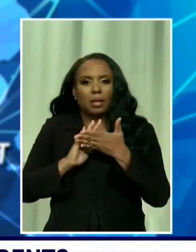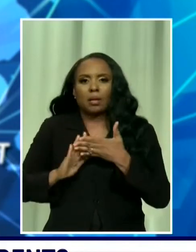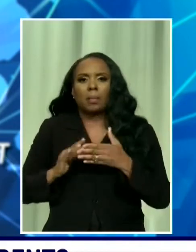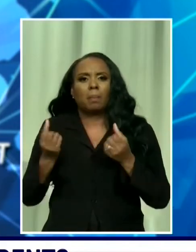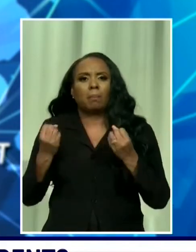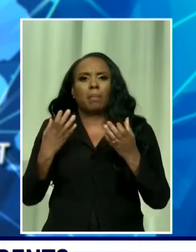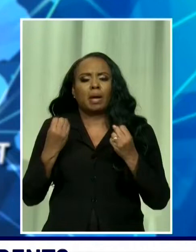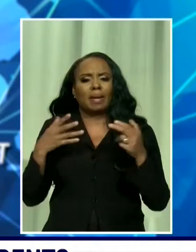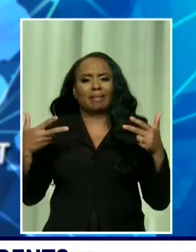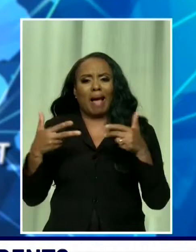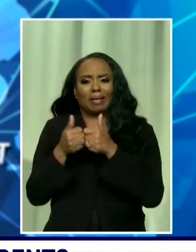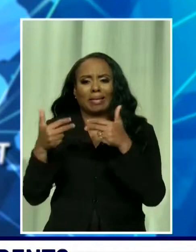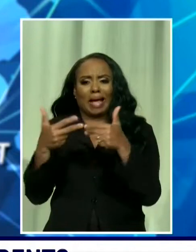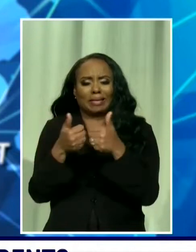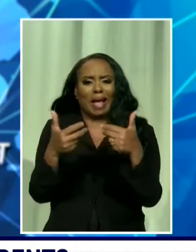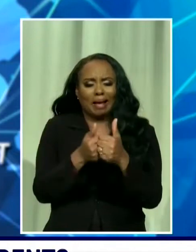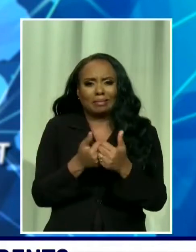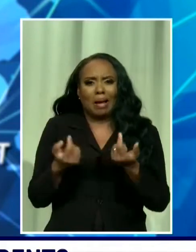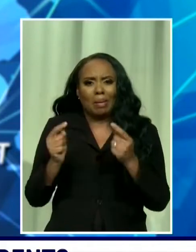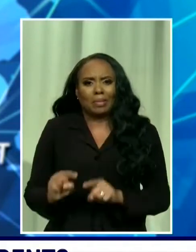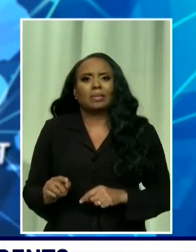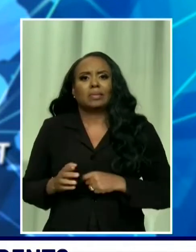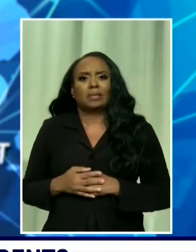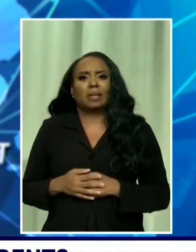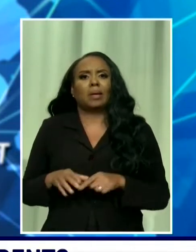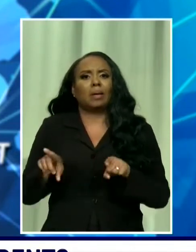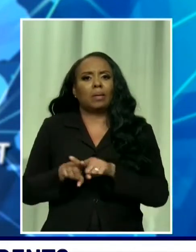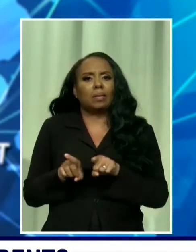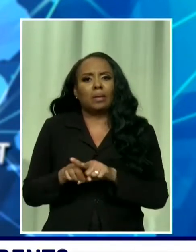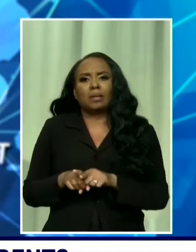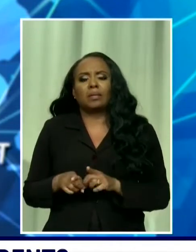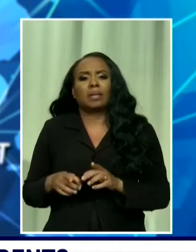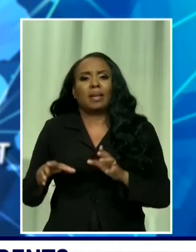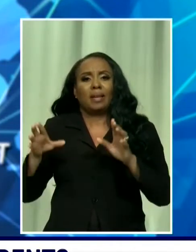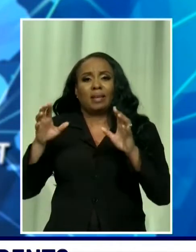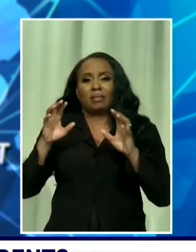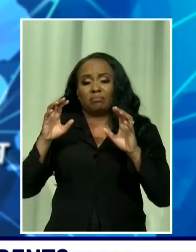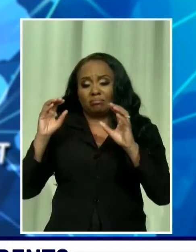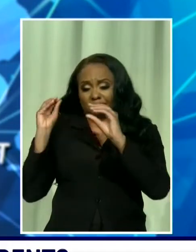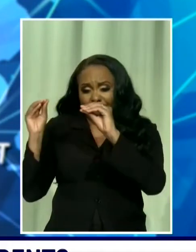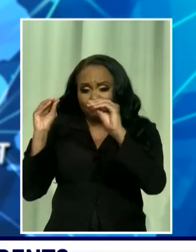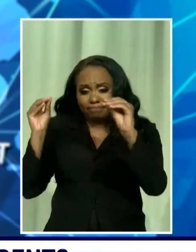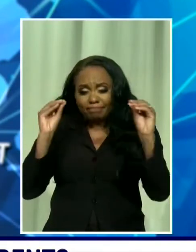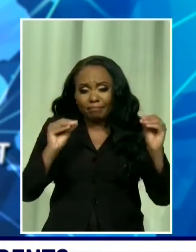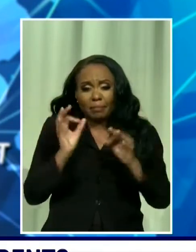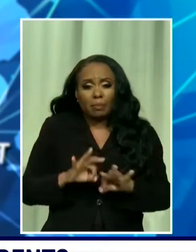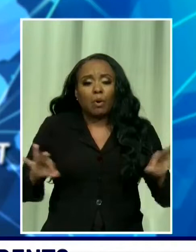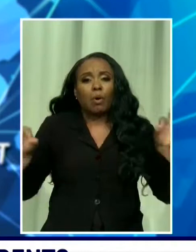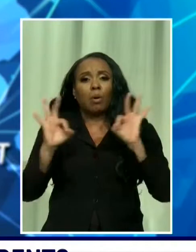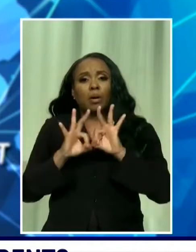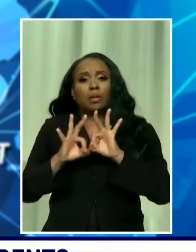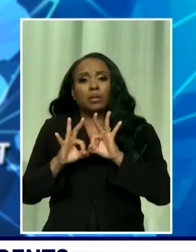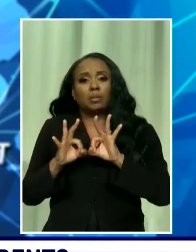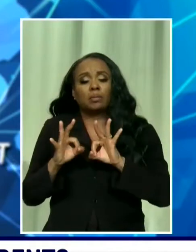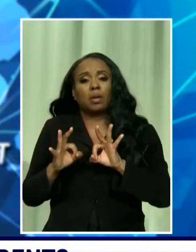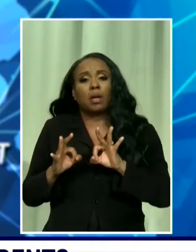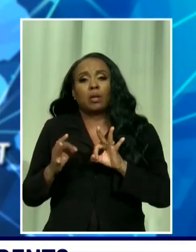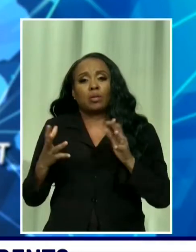commendable. The Road Safety Association head also says education is key to reducing collisions across